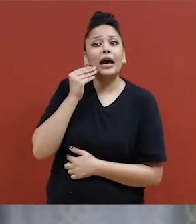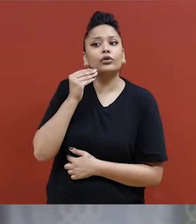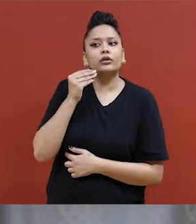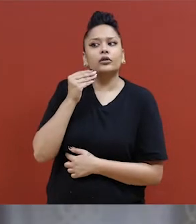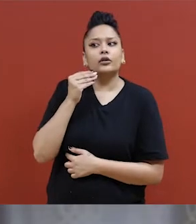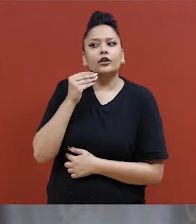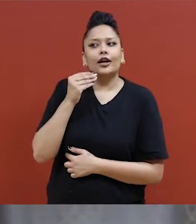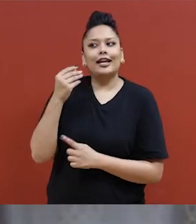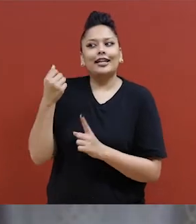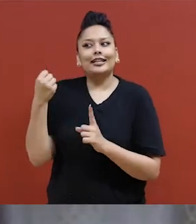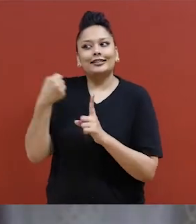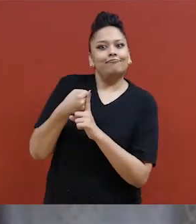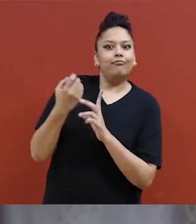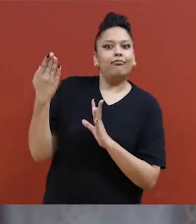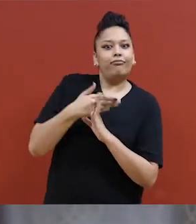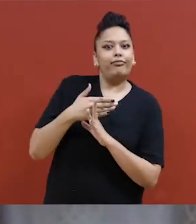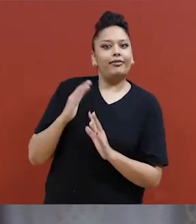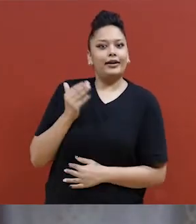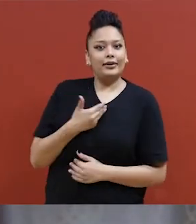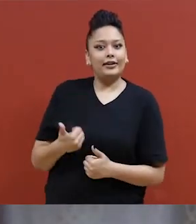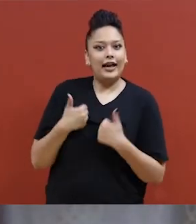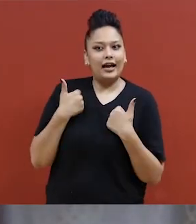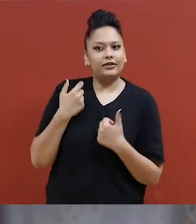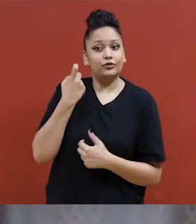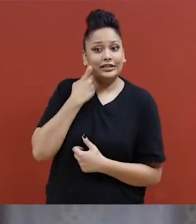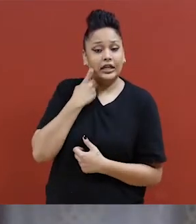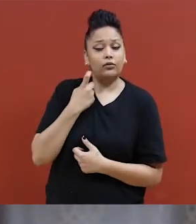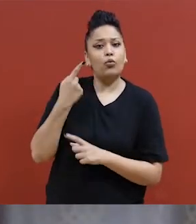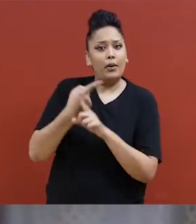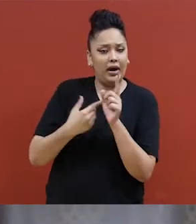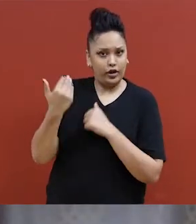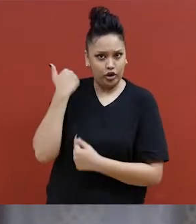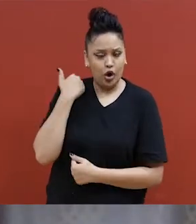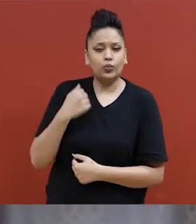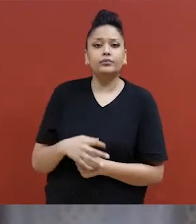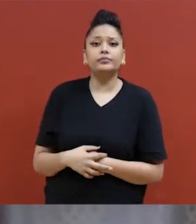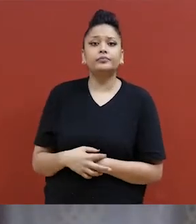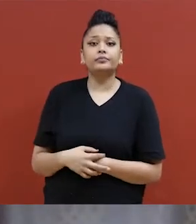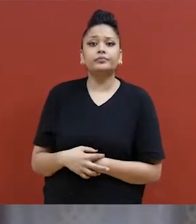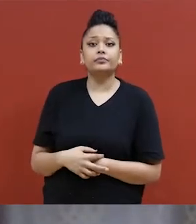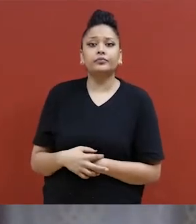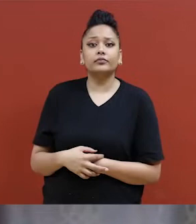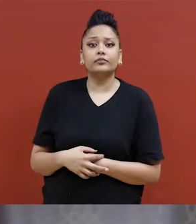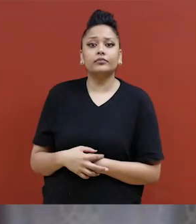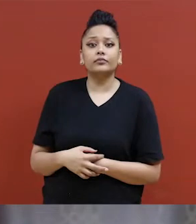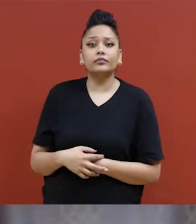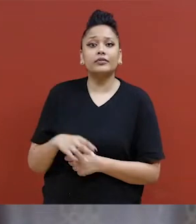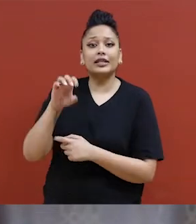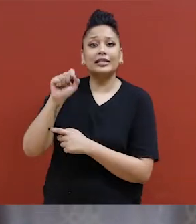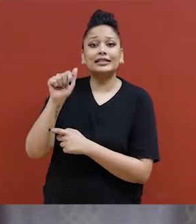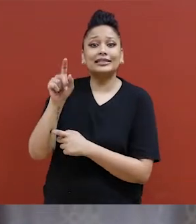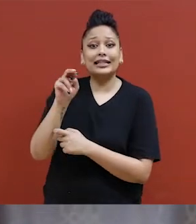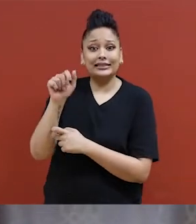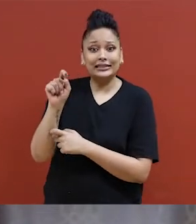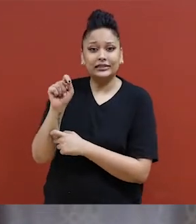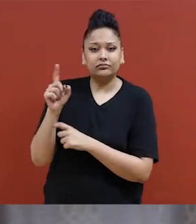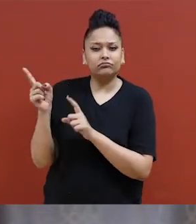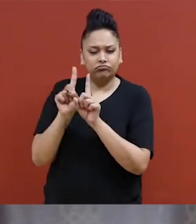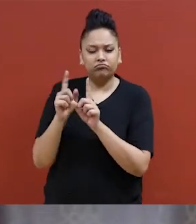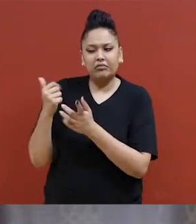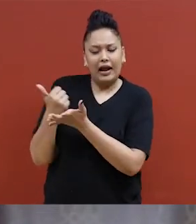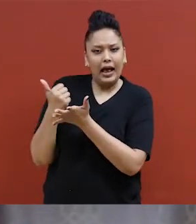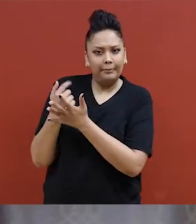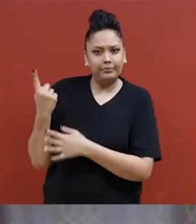most recently, within the last month or so, I had an attendant assist me with transferring to use the